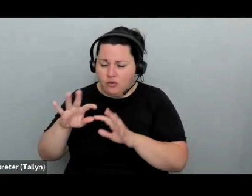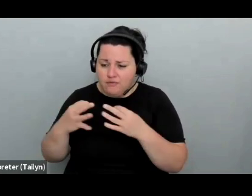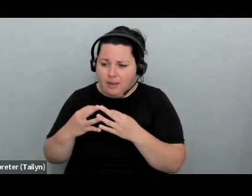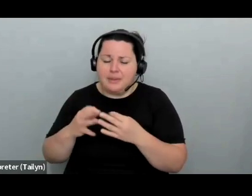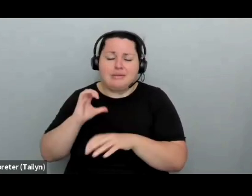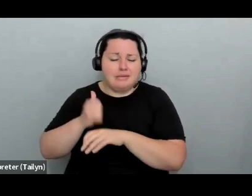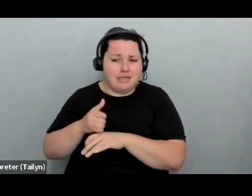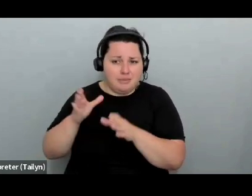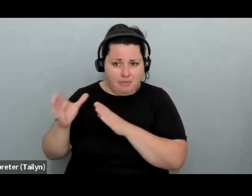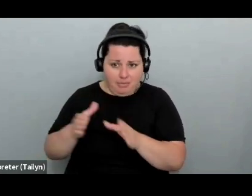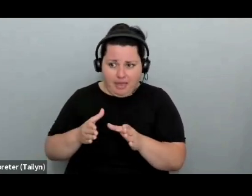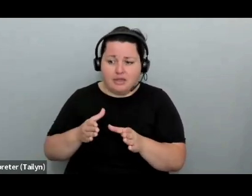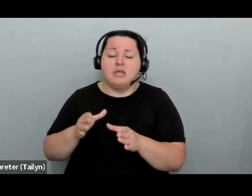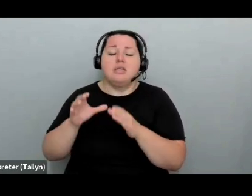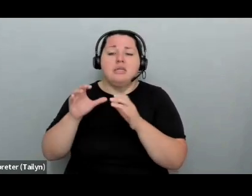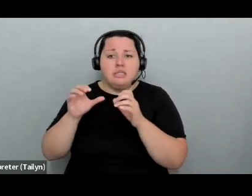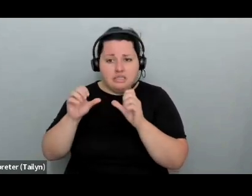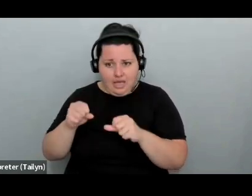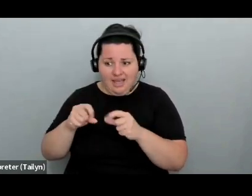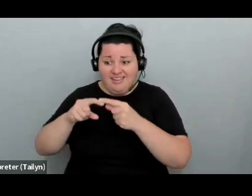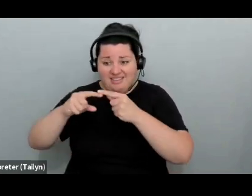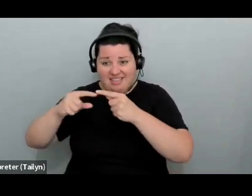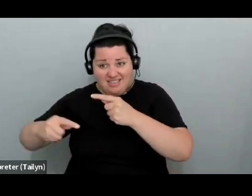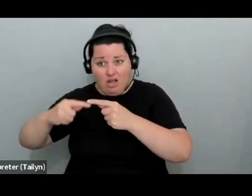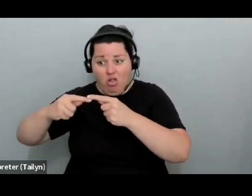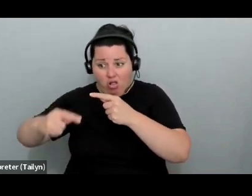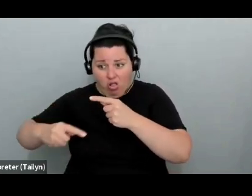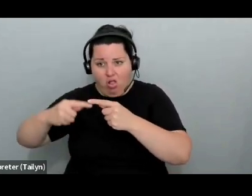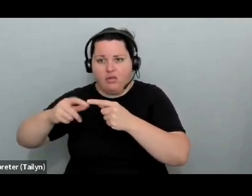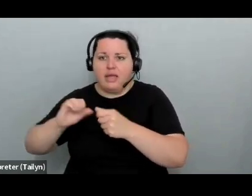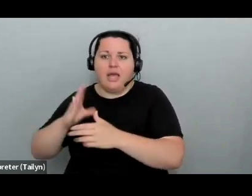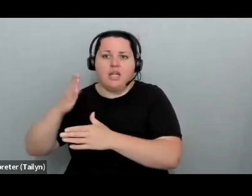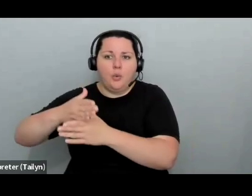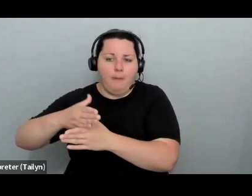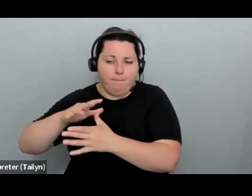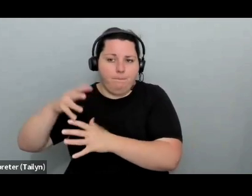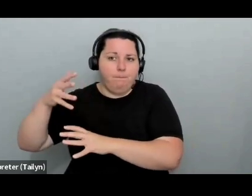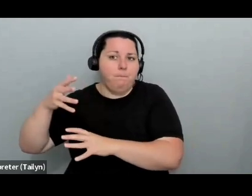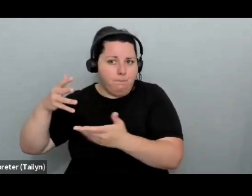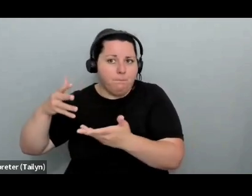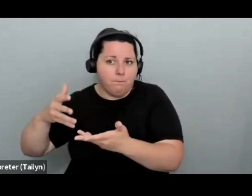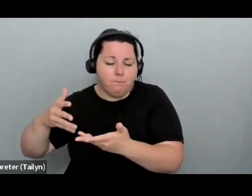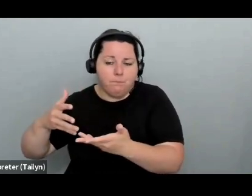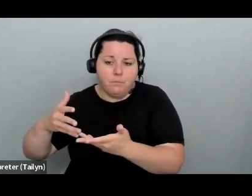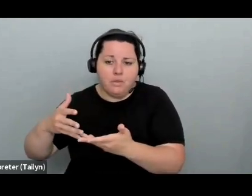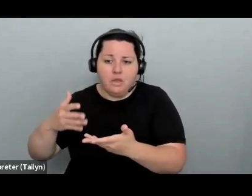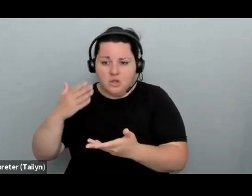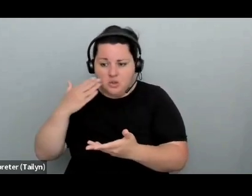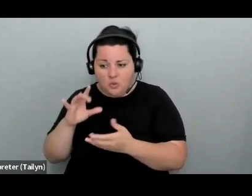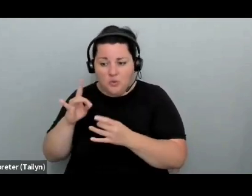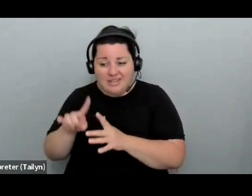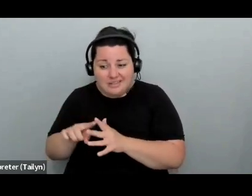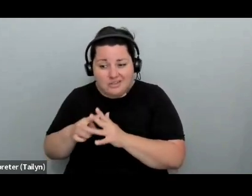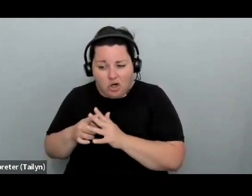help interrupt the cycle of crisis as it's starting in its